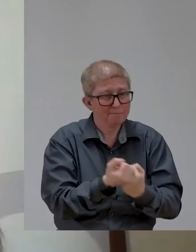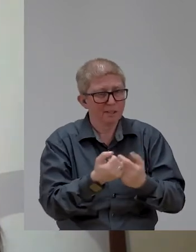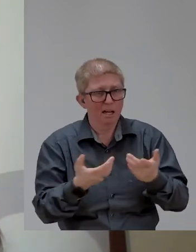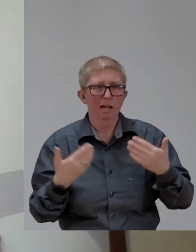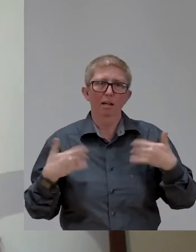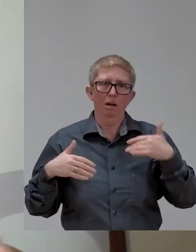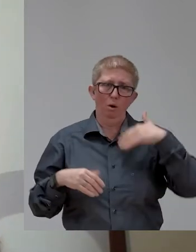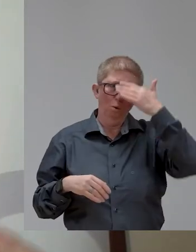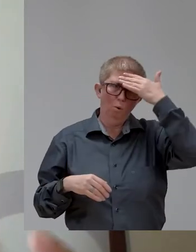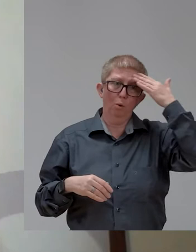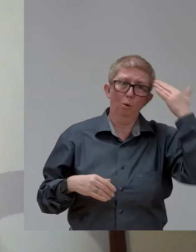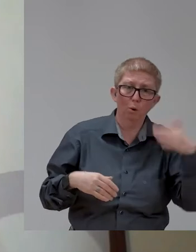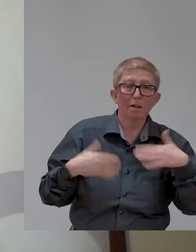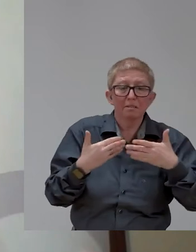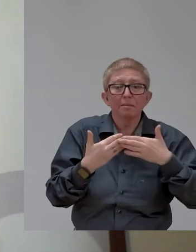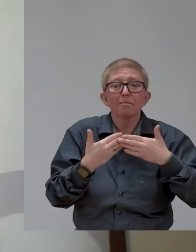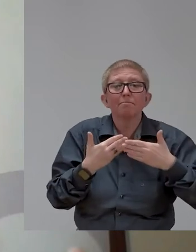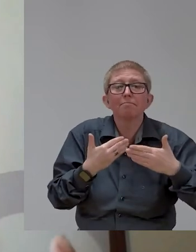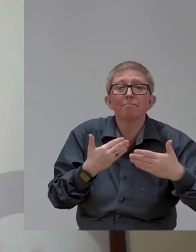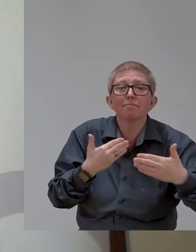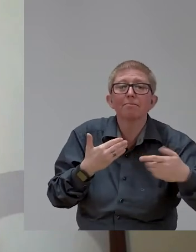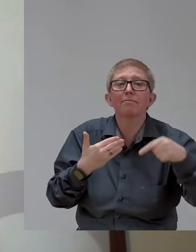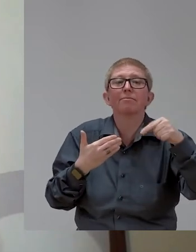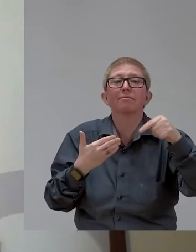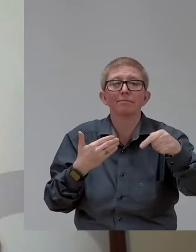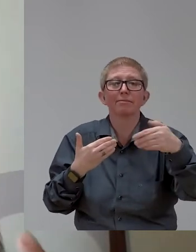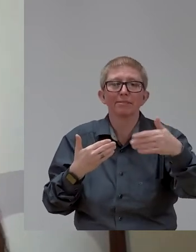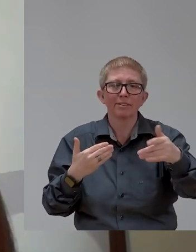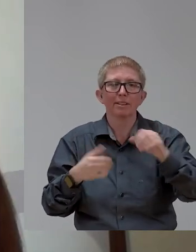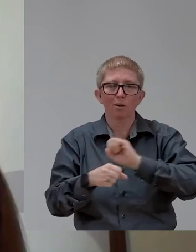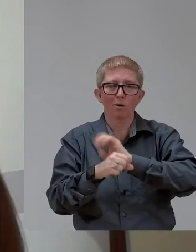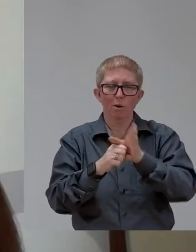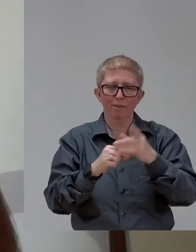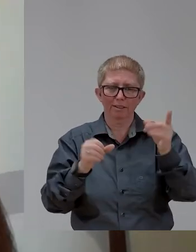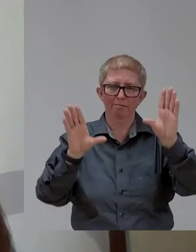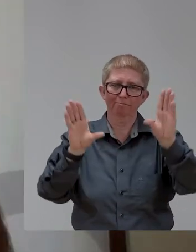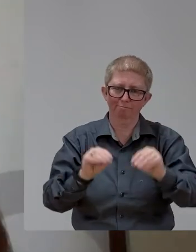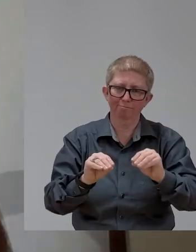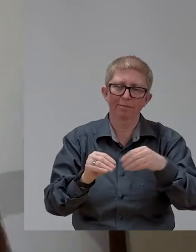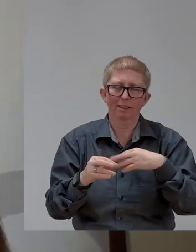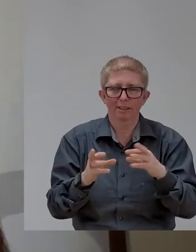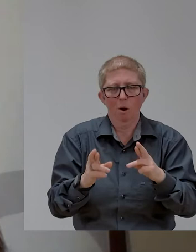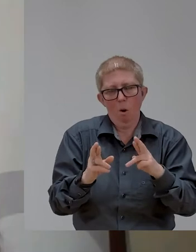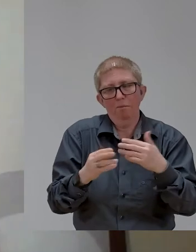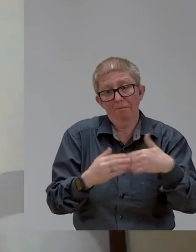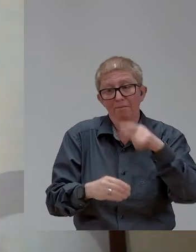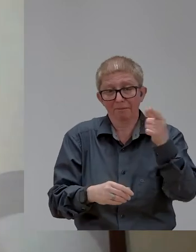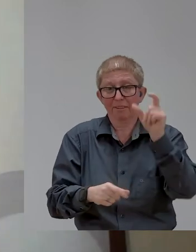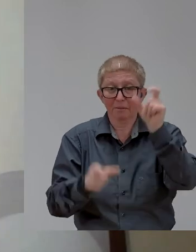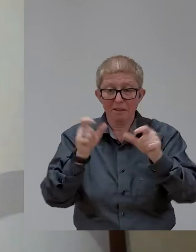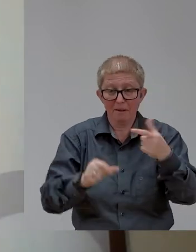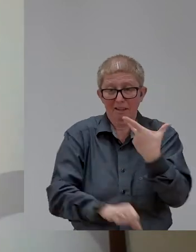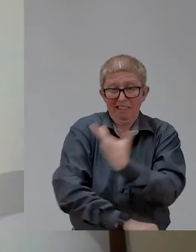of the tunnel with the arrival of the vaccines at the start of the massive vaccination campaigns here in Chile. However,